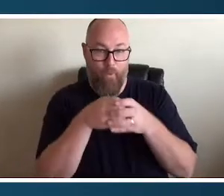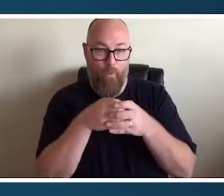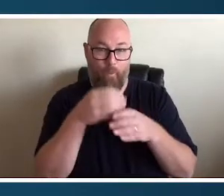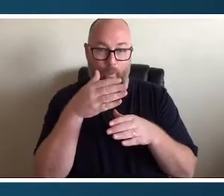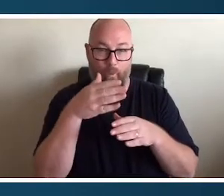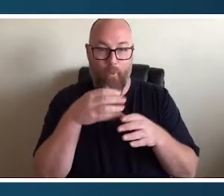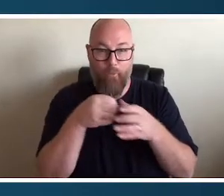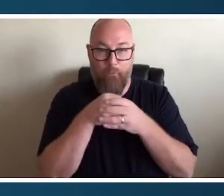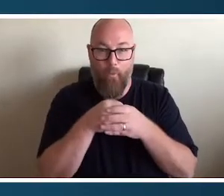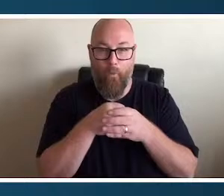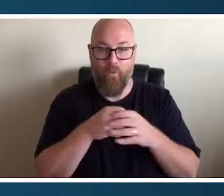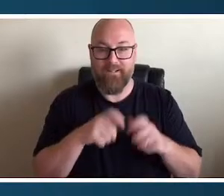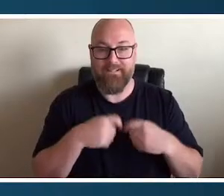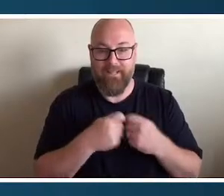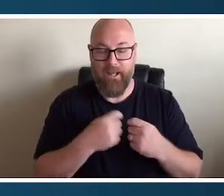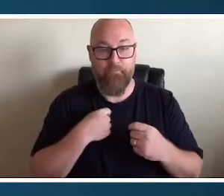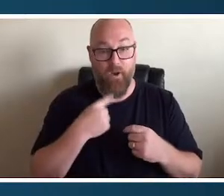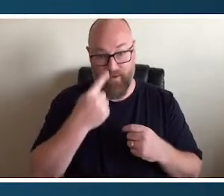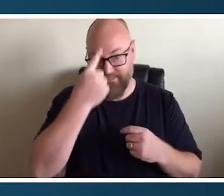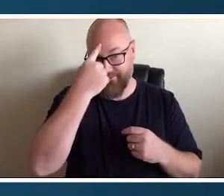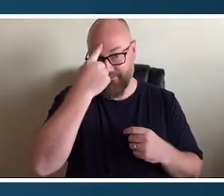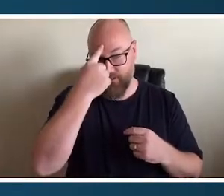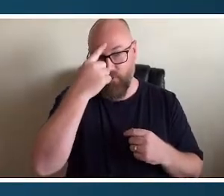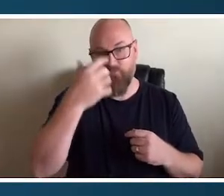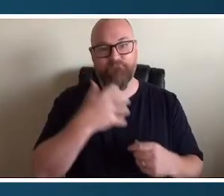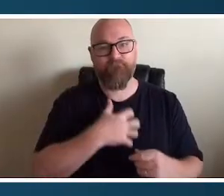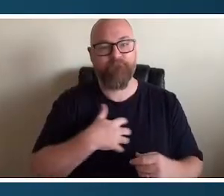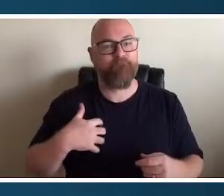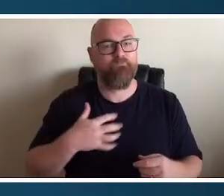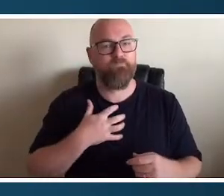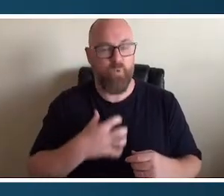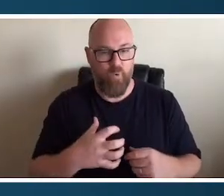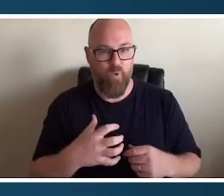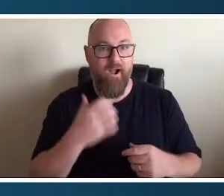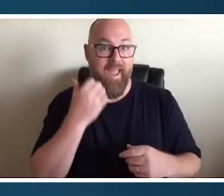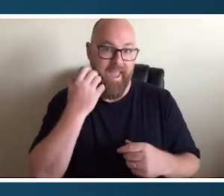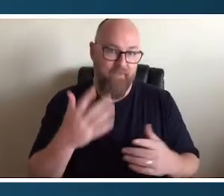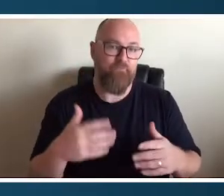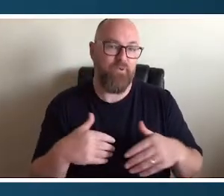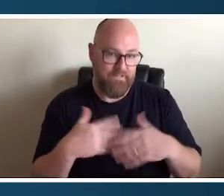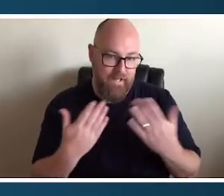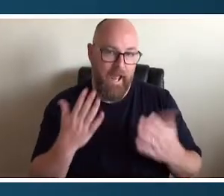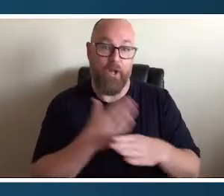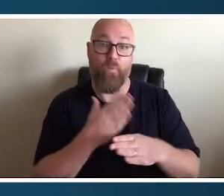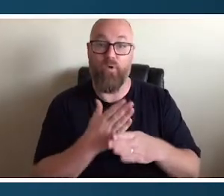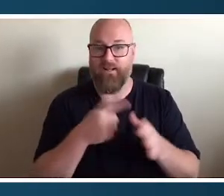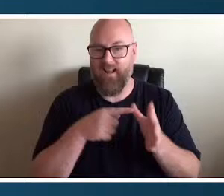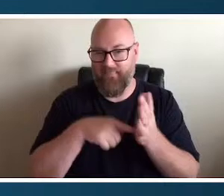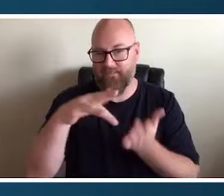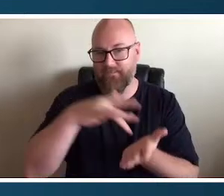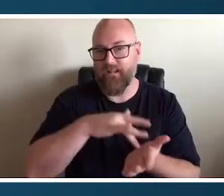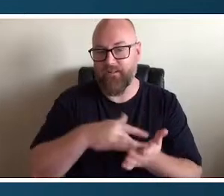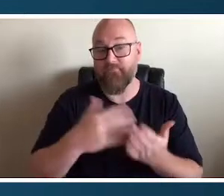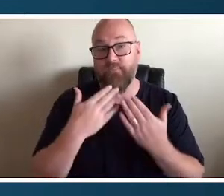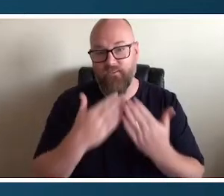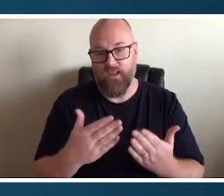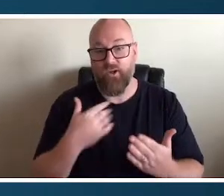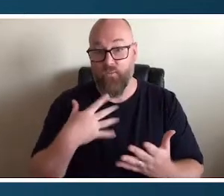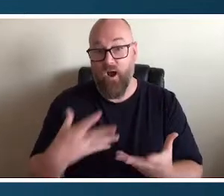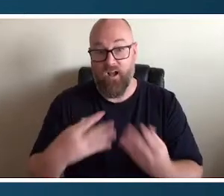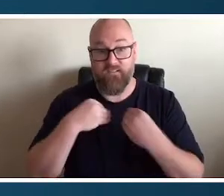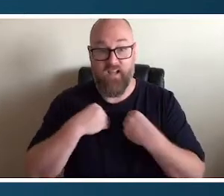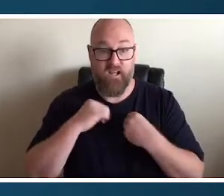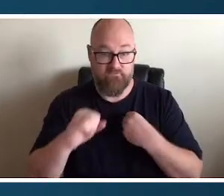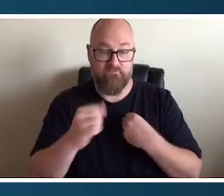is front and centre of our minds and something we want to do more of and that we're working on almost every day in our work at the centre. So, yeah. I take the point very seriously,